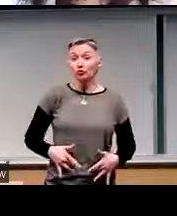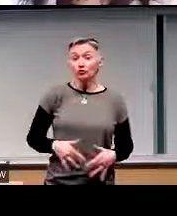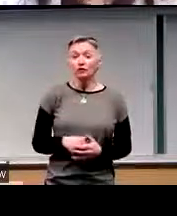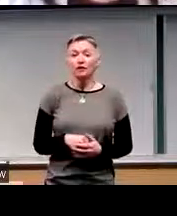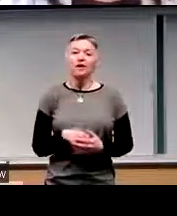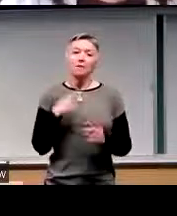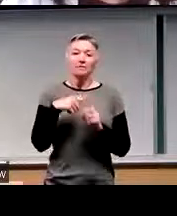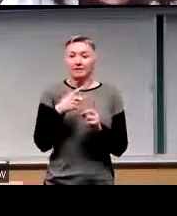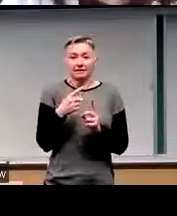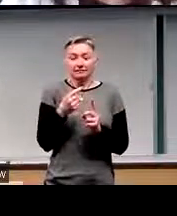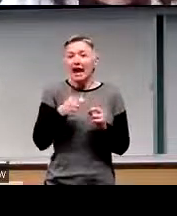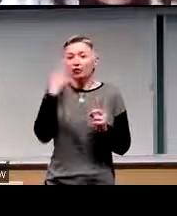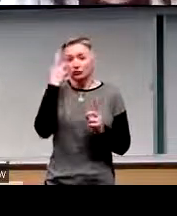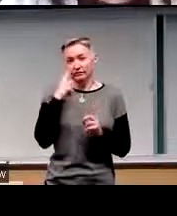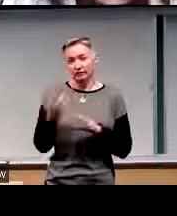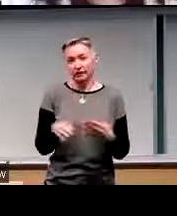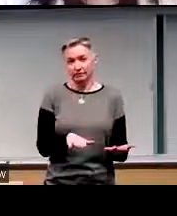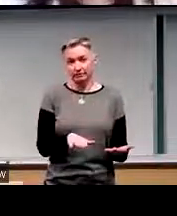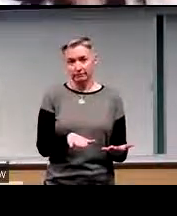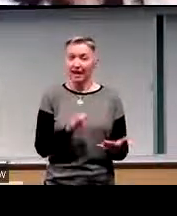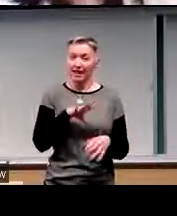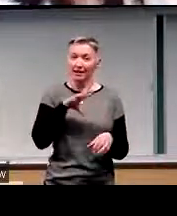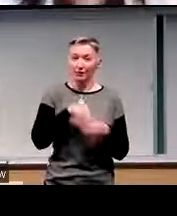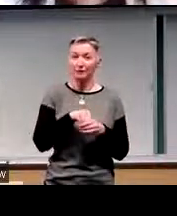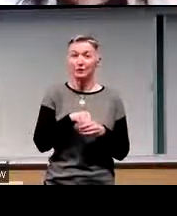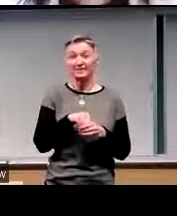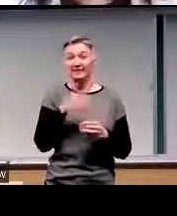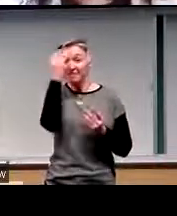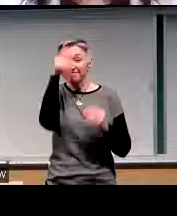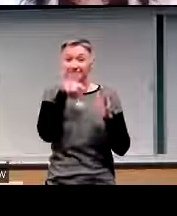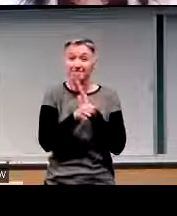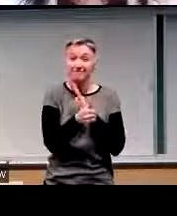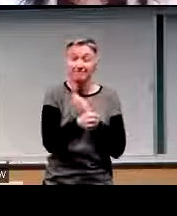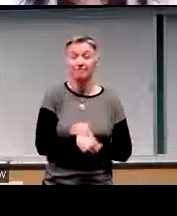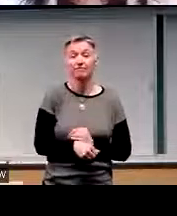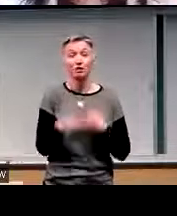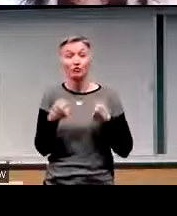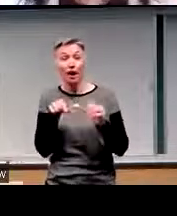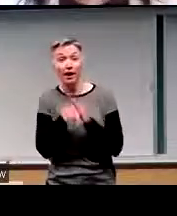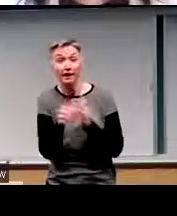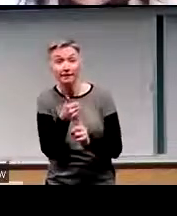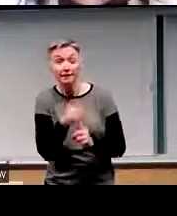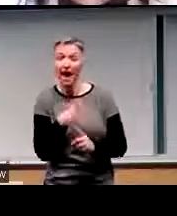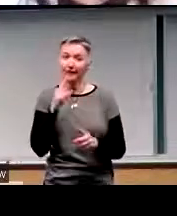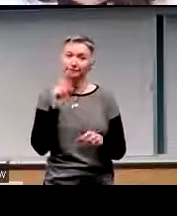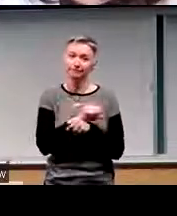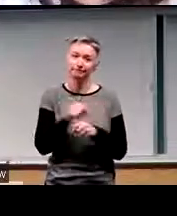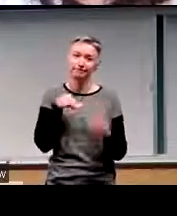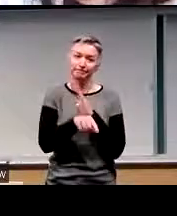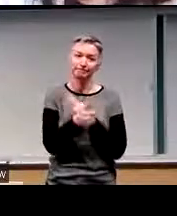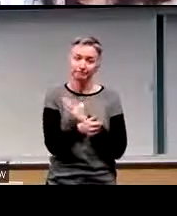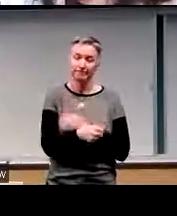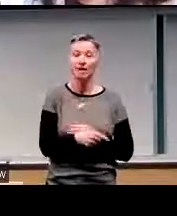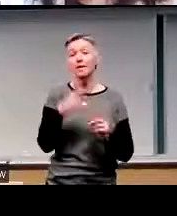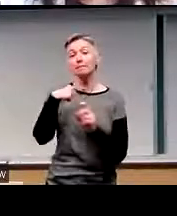all-cause mortality, including suicidal ideation, suicidal attempts and completion, as well as